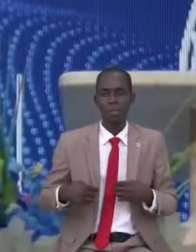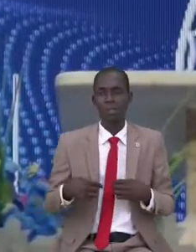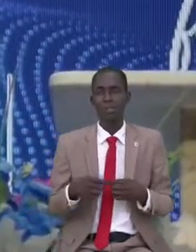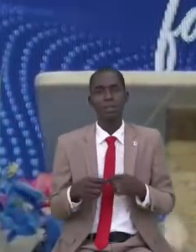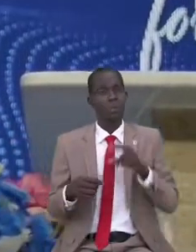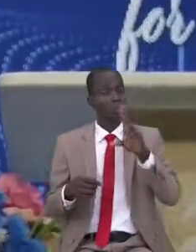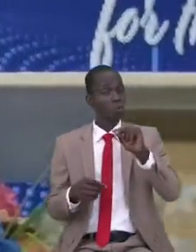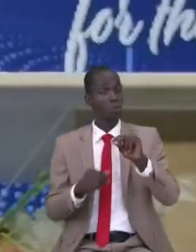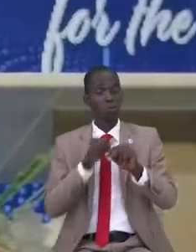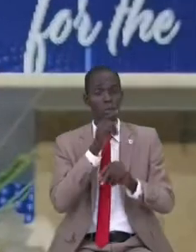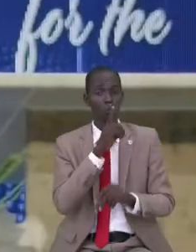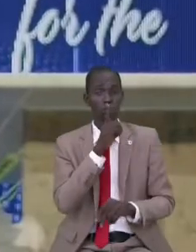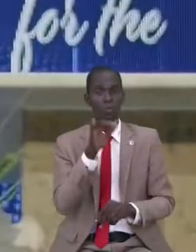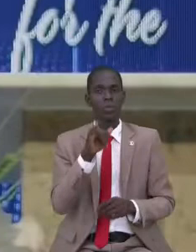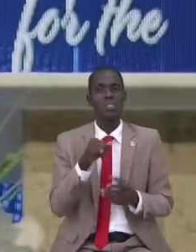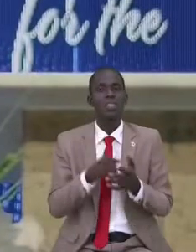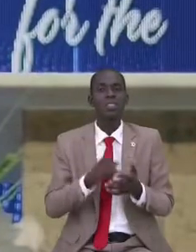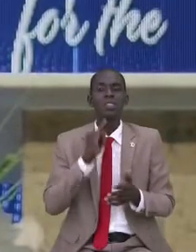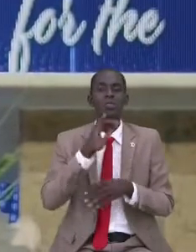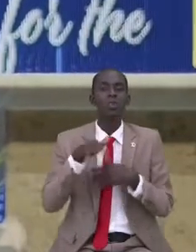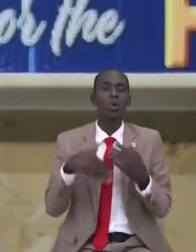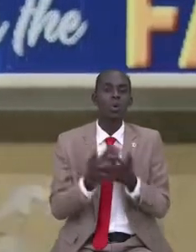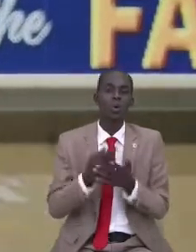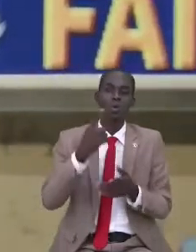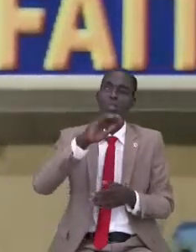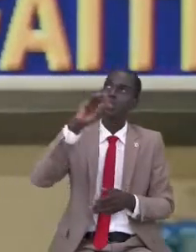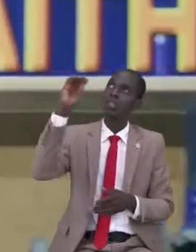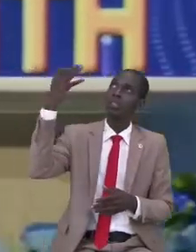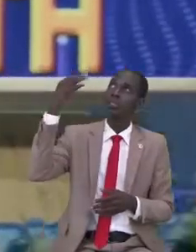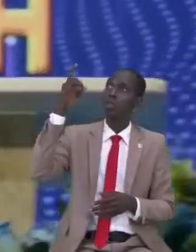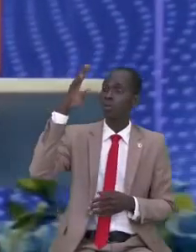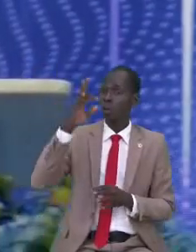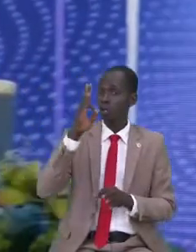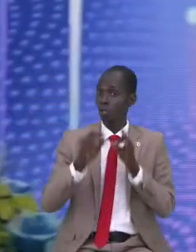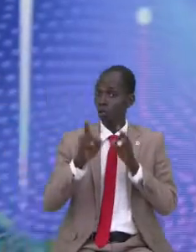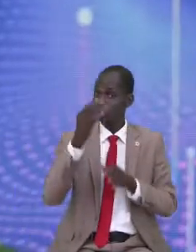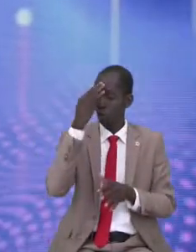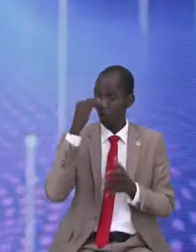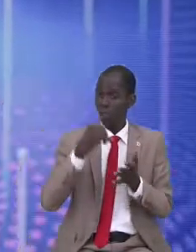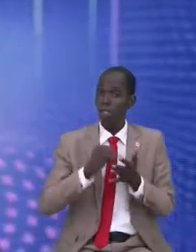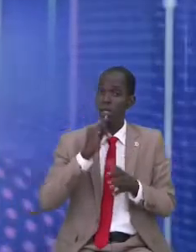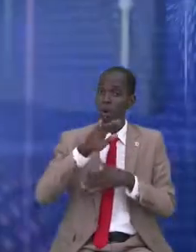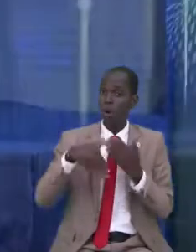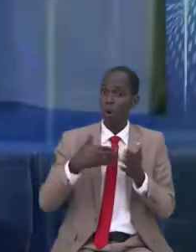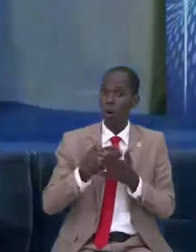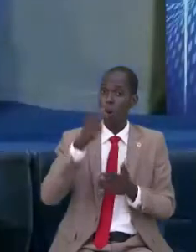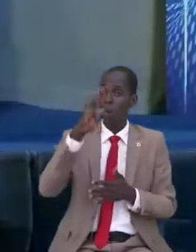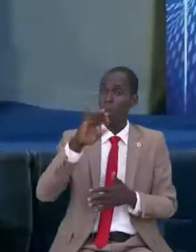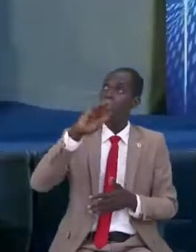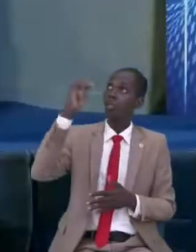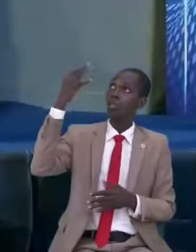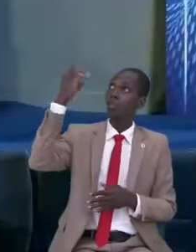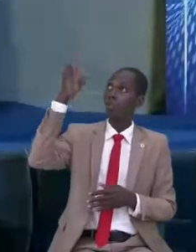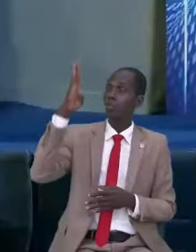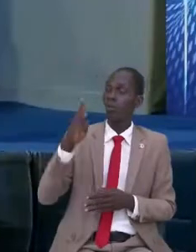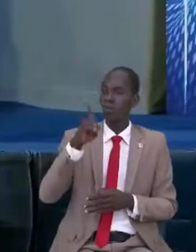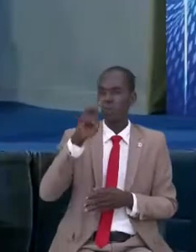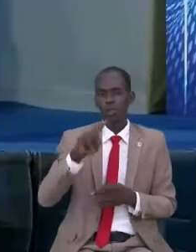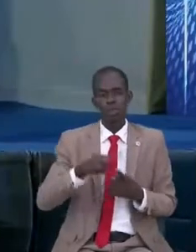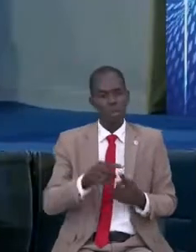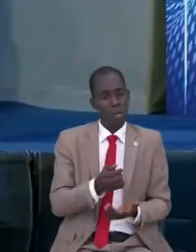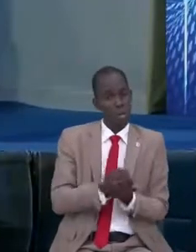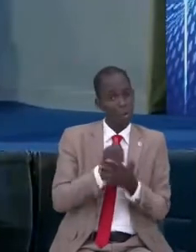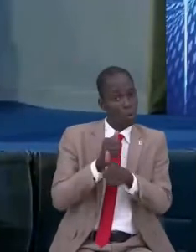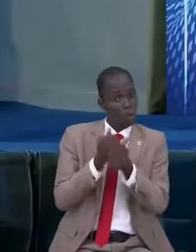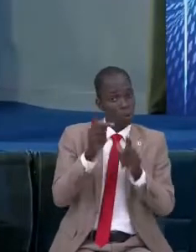Not really. It's the grace of God. And if you know it's the grace of God, if you're going to help other people, you